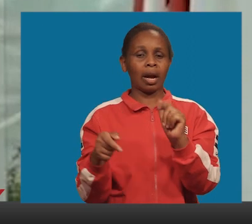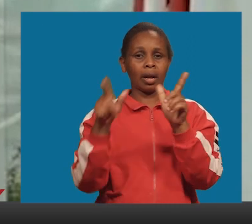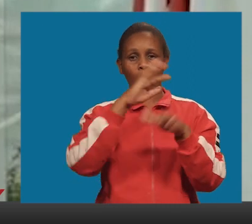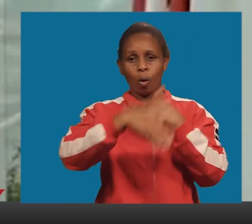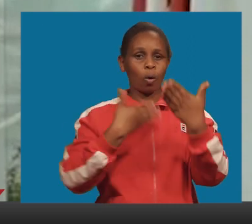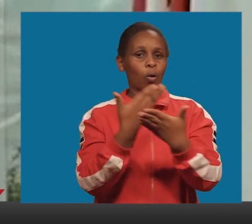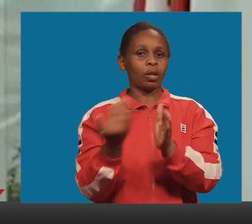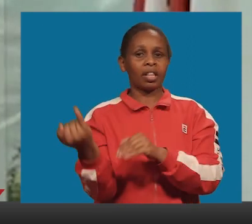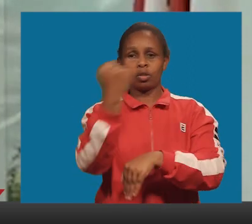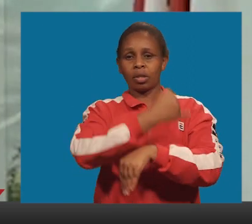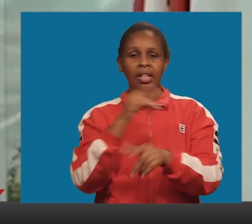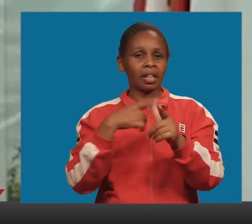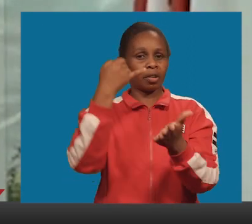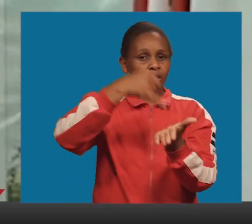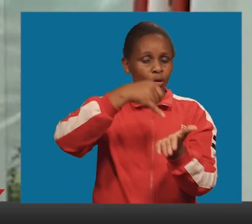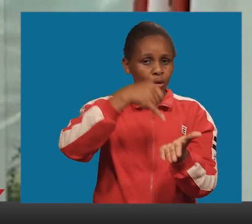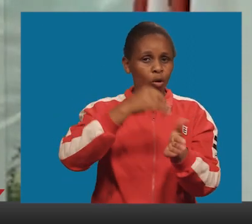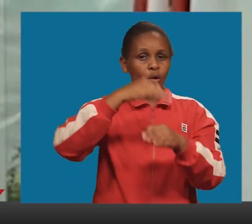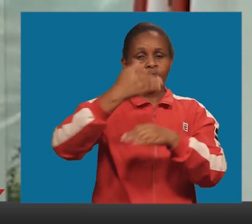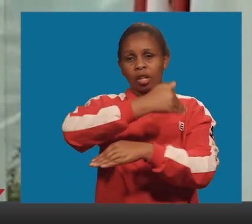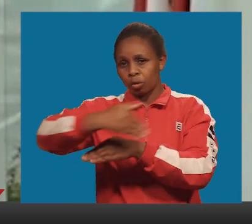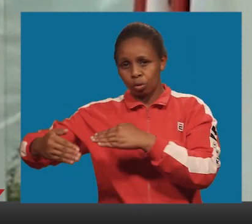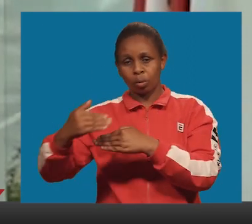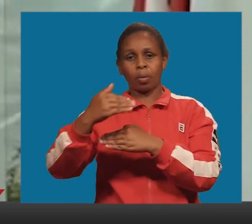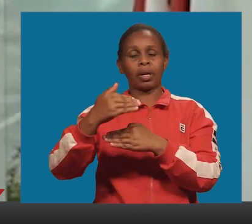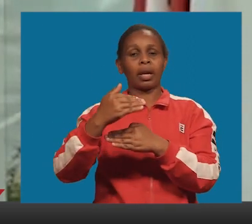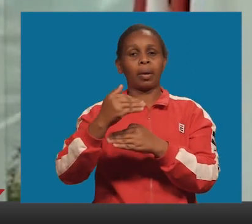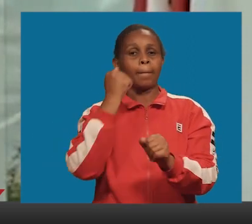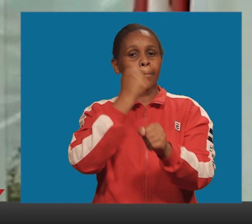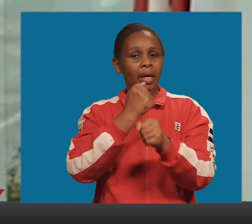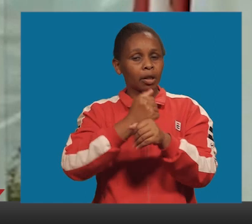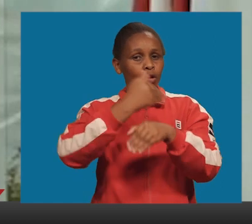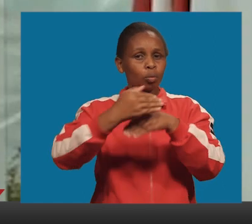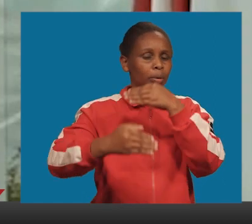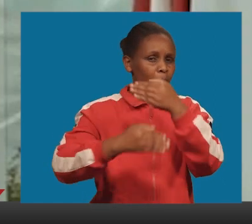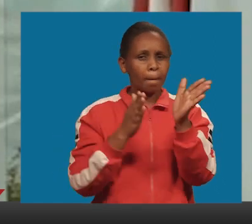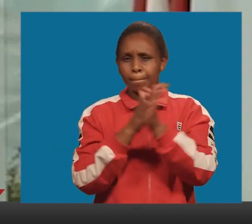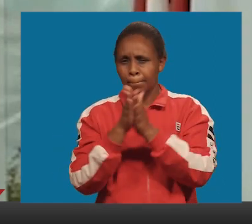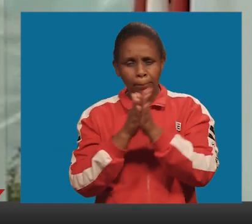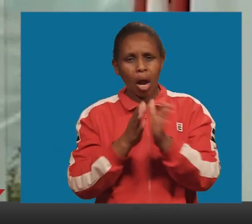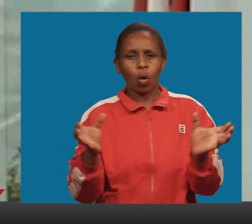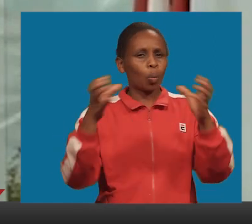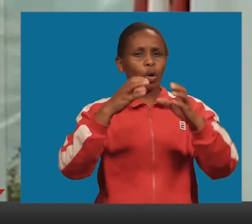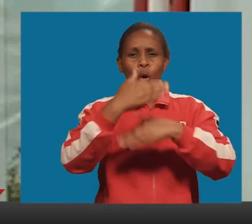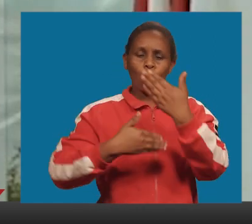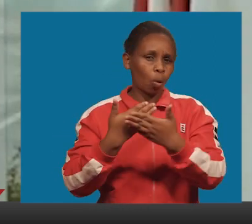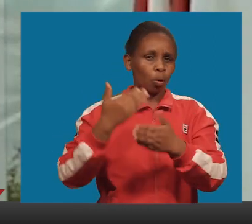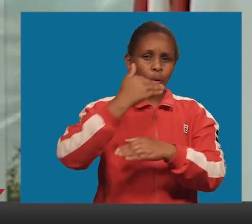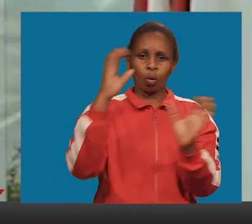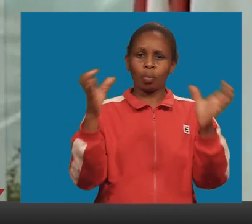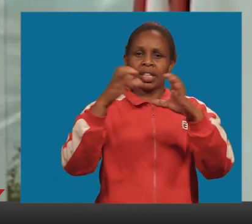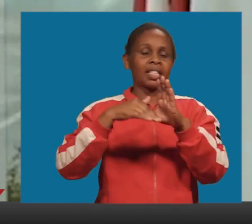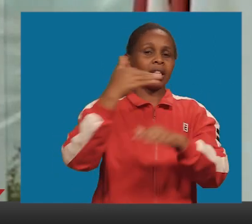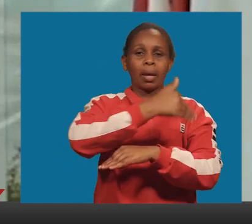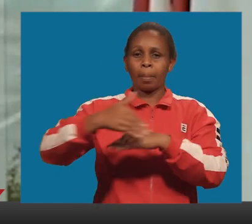and informal institutions, including those cross-border mechanisms, working to build resilience in the communities across the